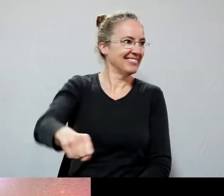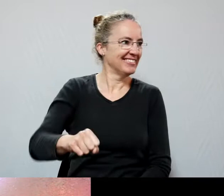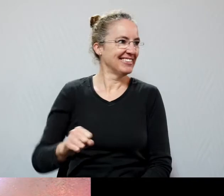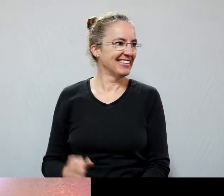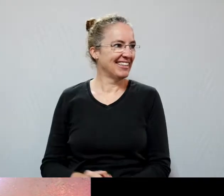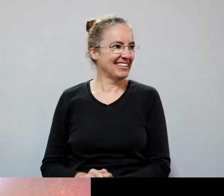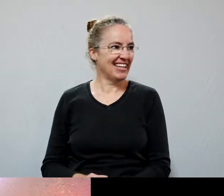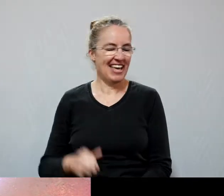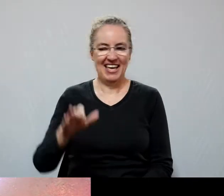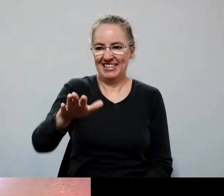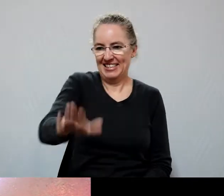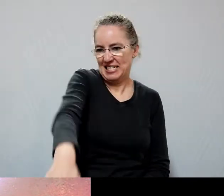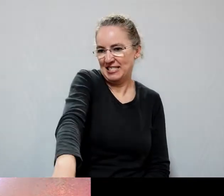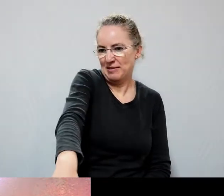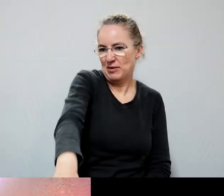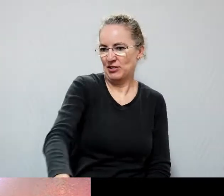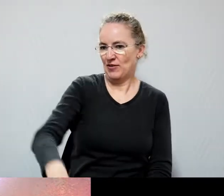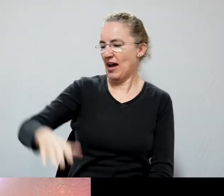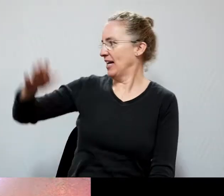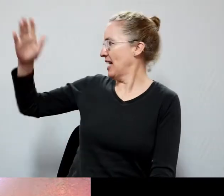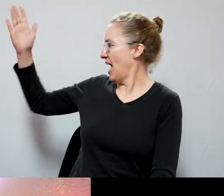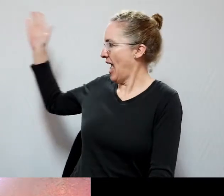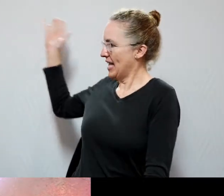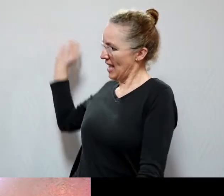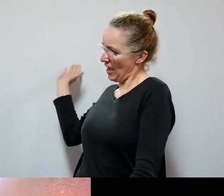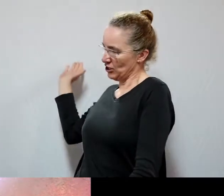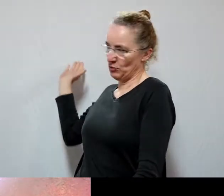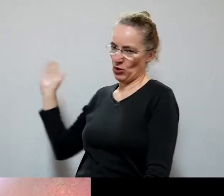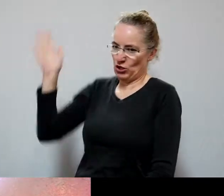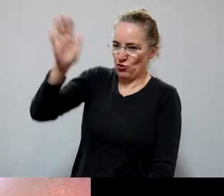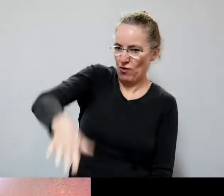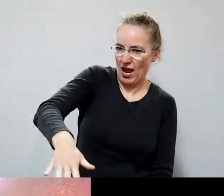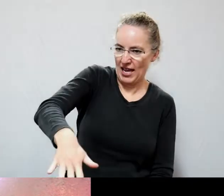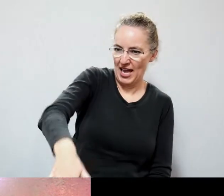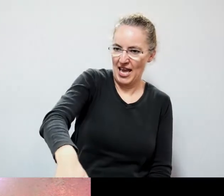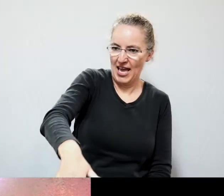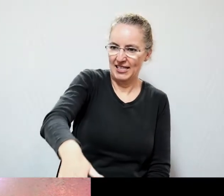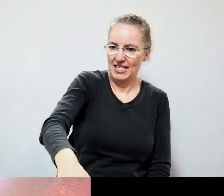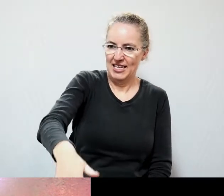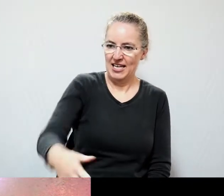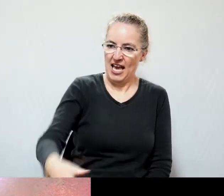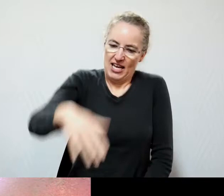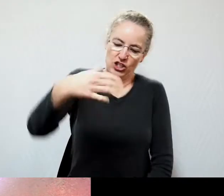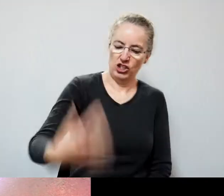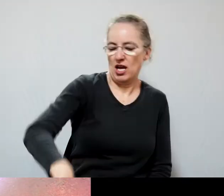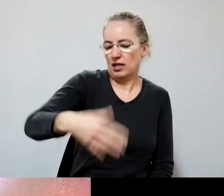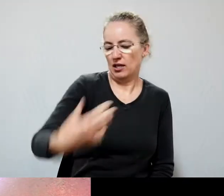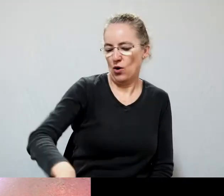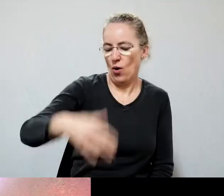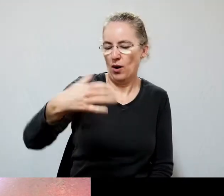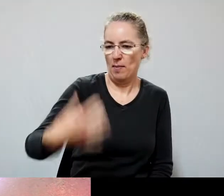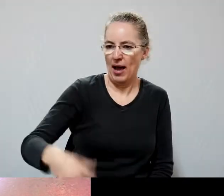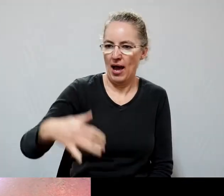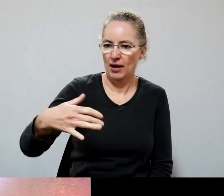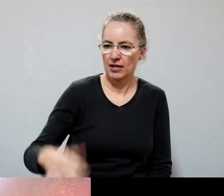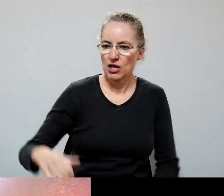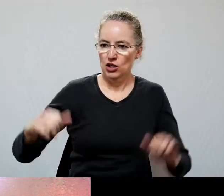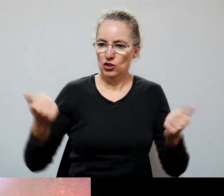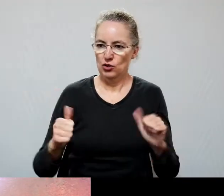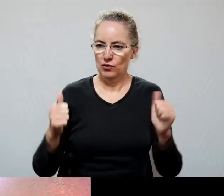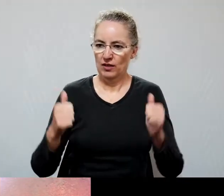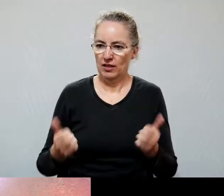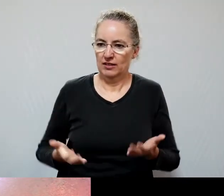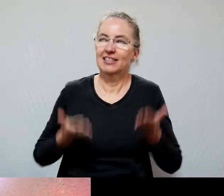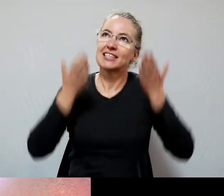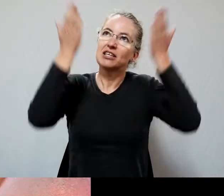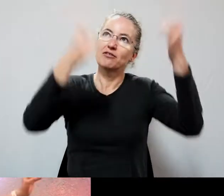You put your right hand in, you put your right hand out, you put your right hand in, and you shake it all about. You